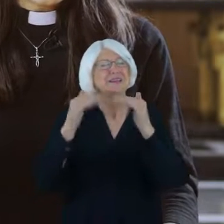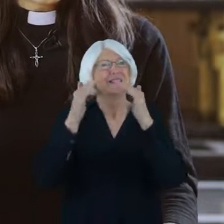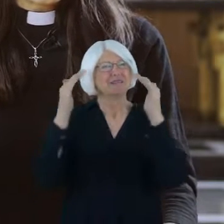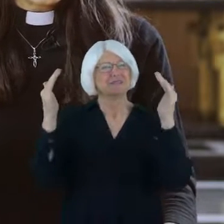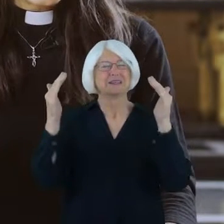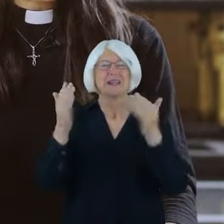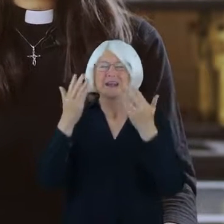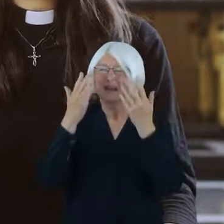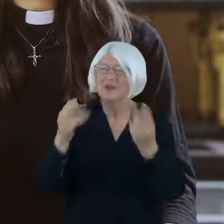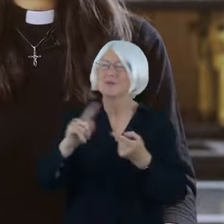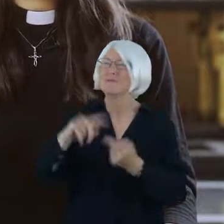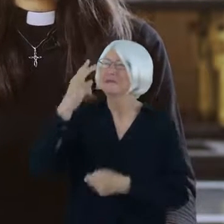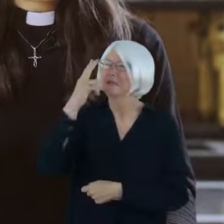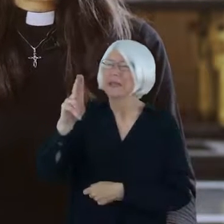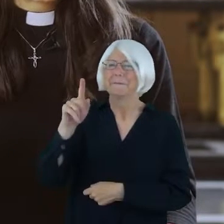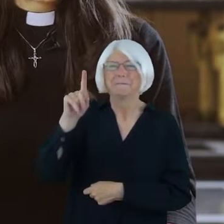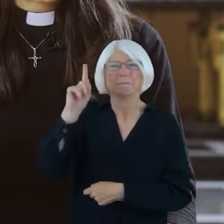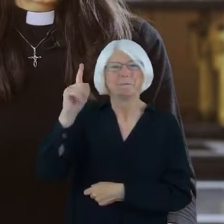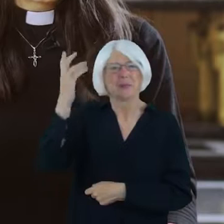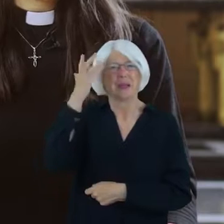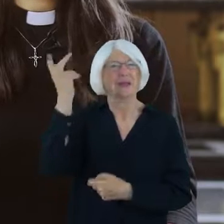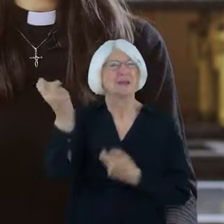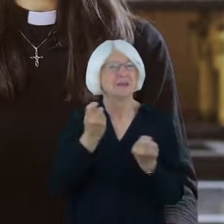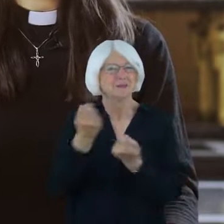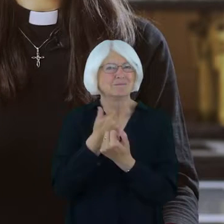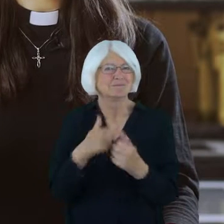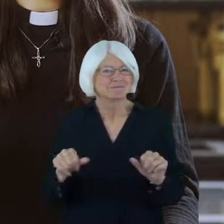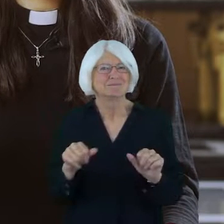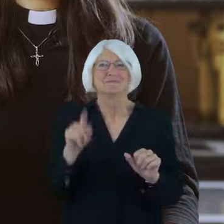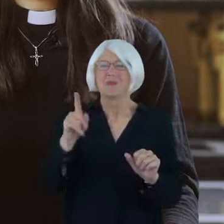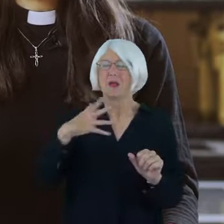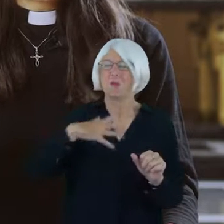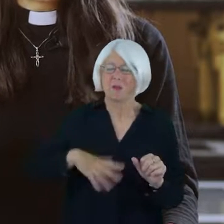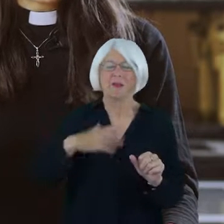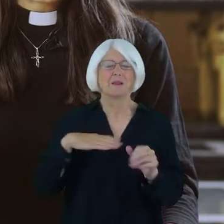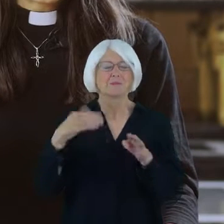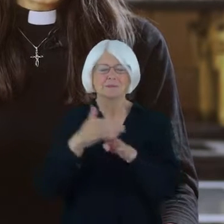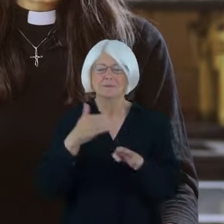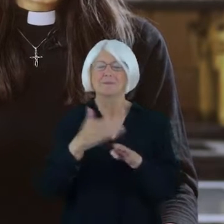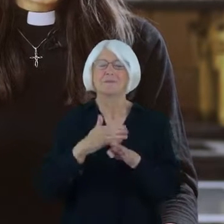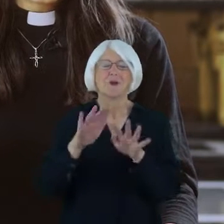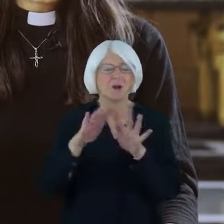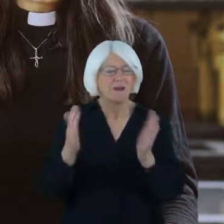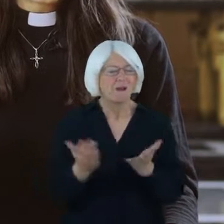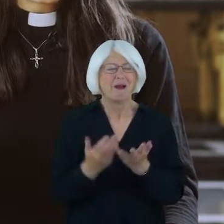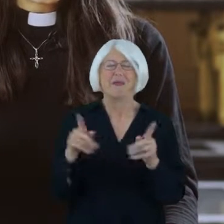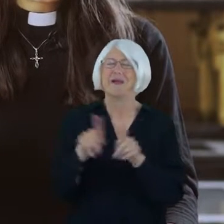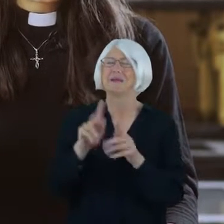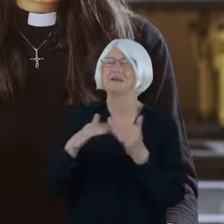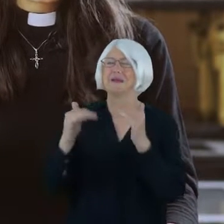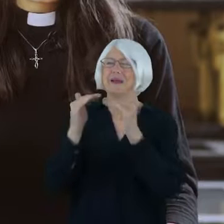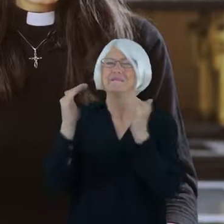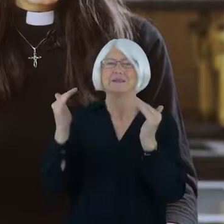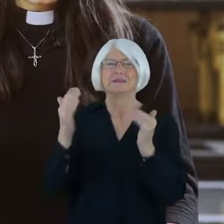art in heaven, hallowed be thy name. Thy kingdom come, thy will be done, on earth as it is in